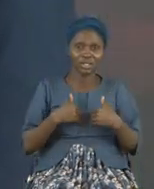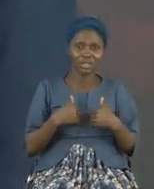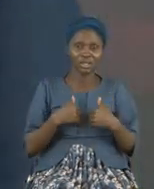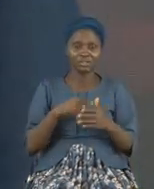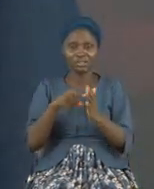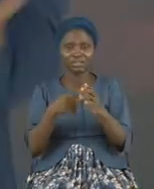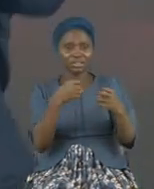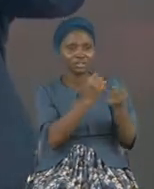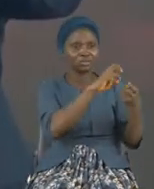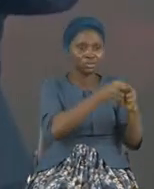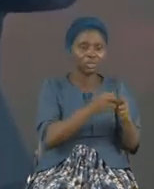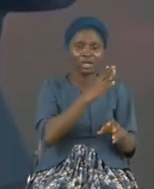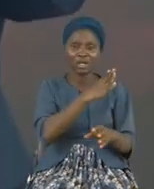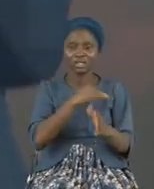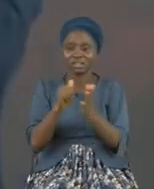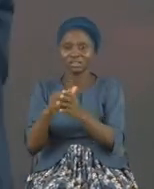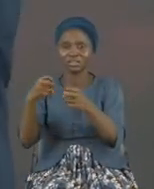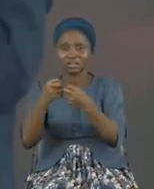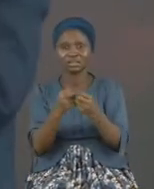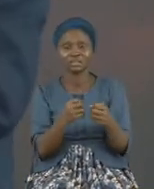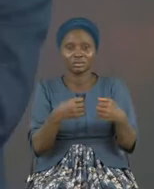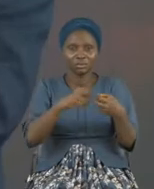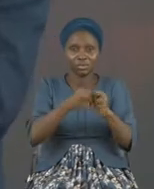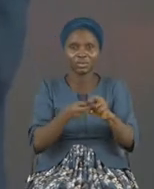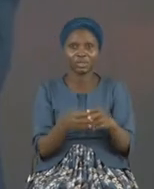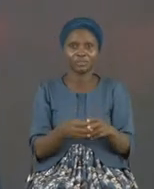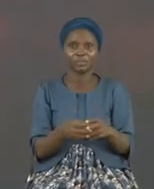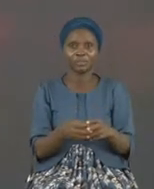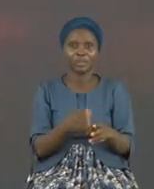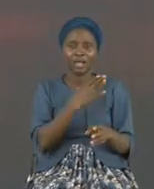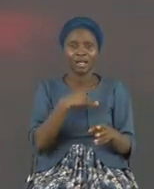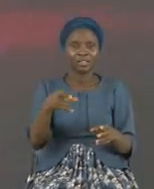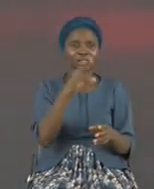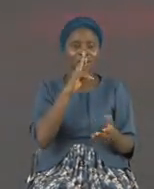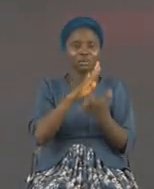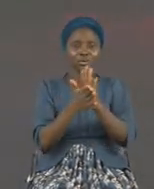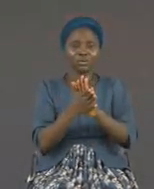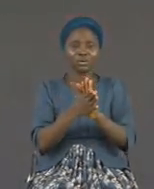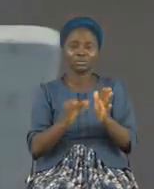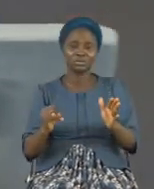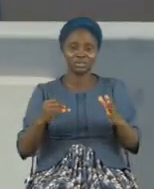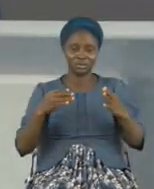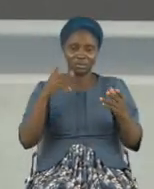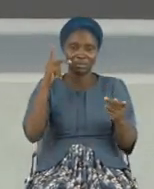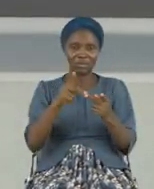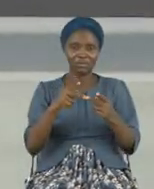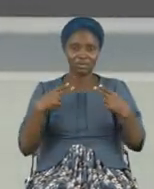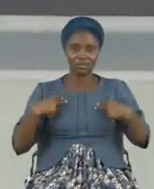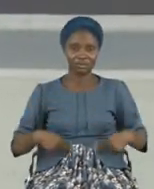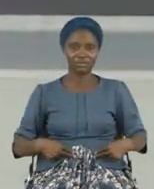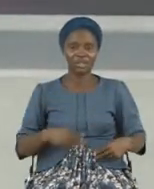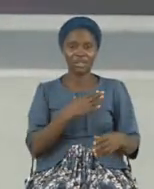challenge, and they are coming to perfect soundness, and we ourselves were